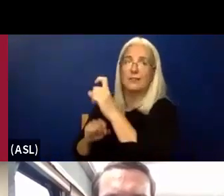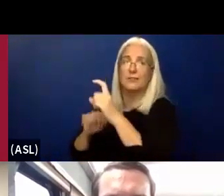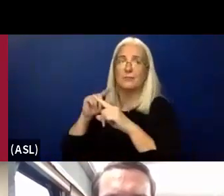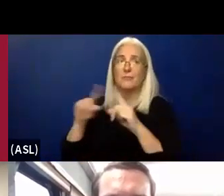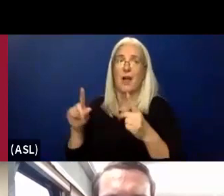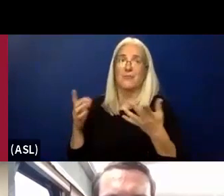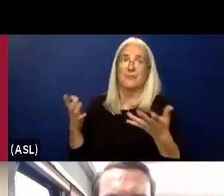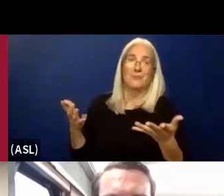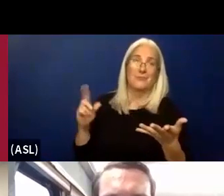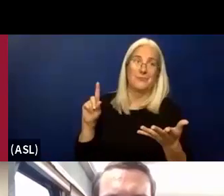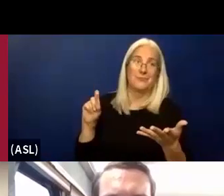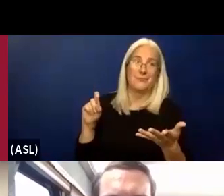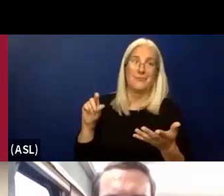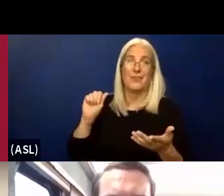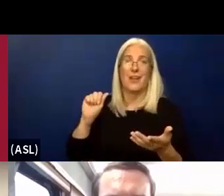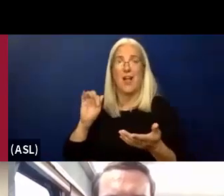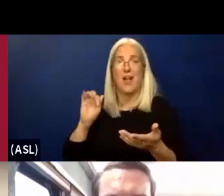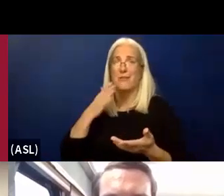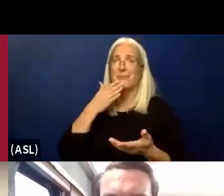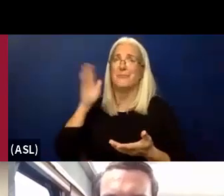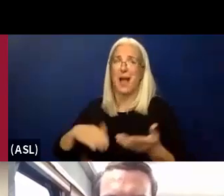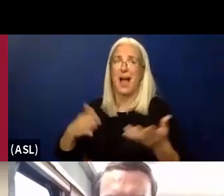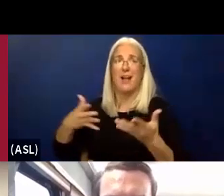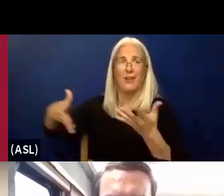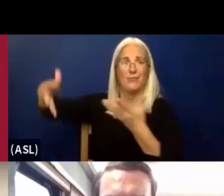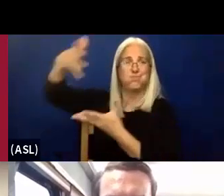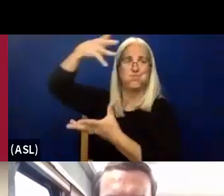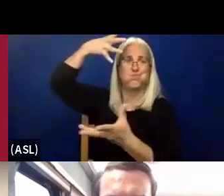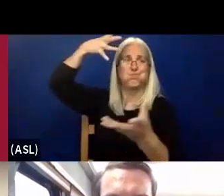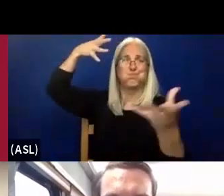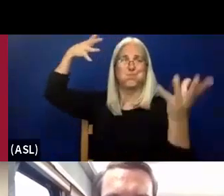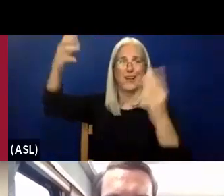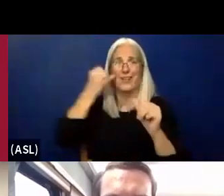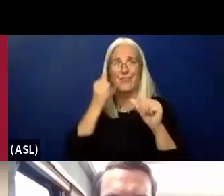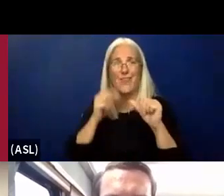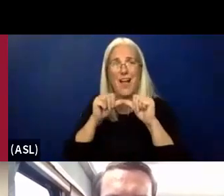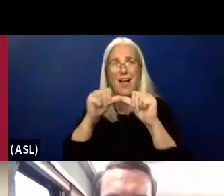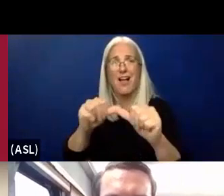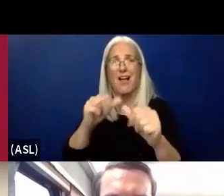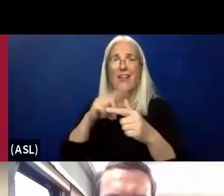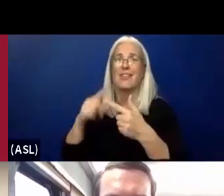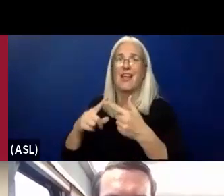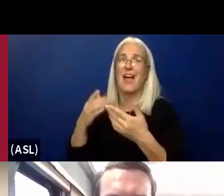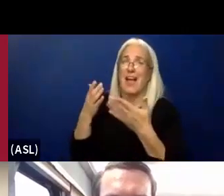poor continues to last, then I think it's worth us asking. Thank